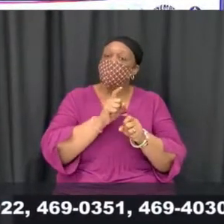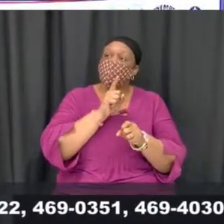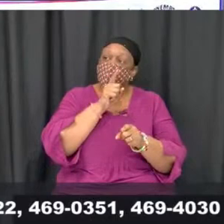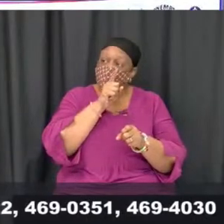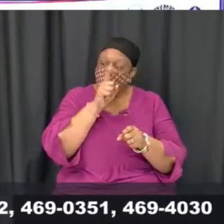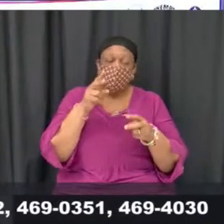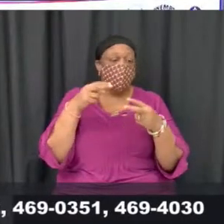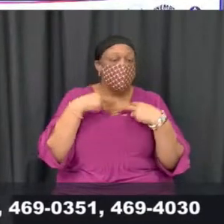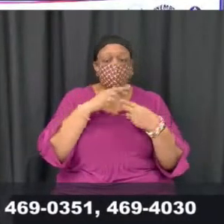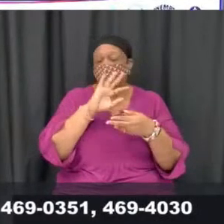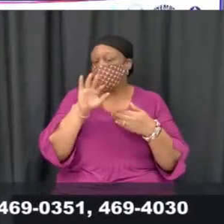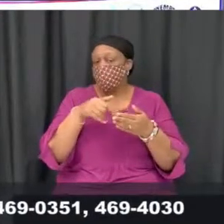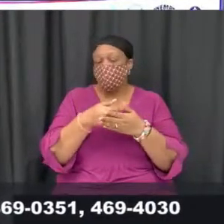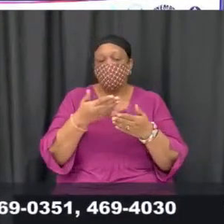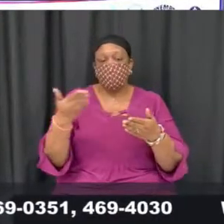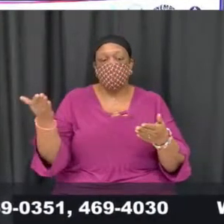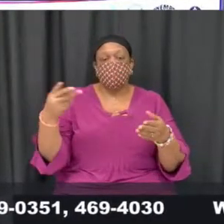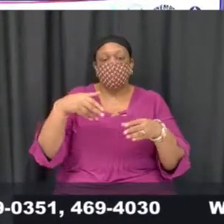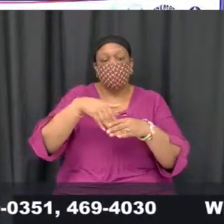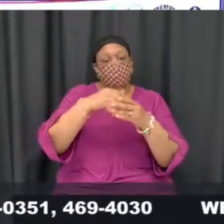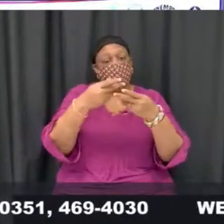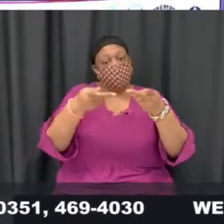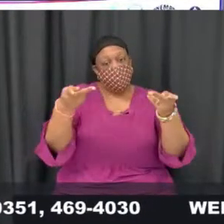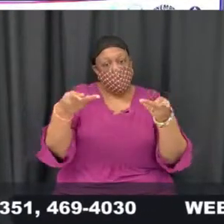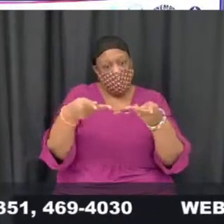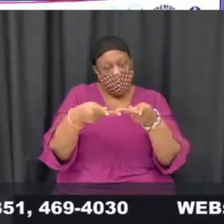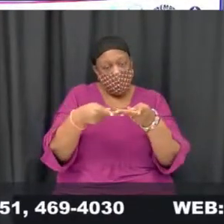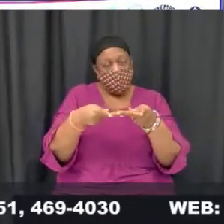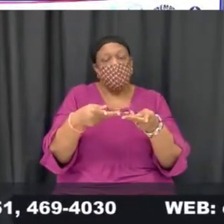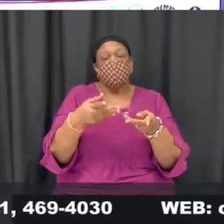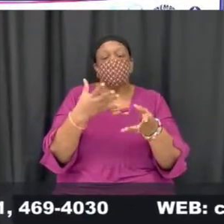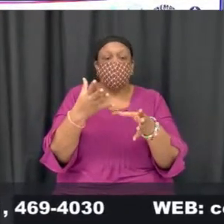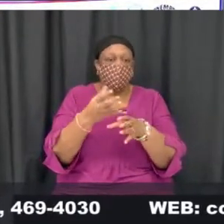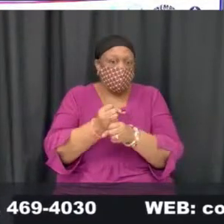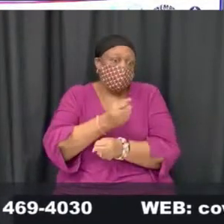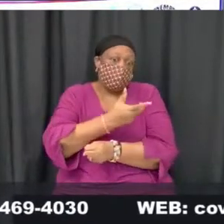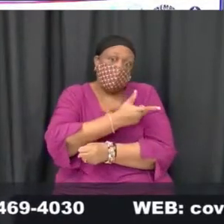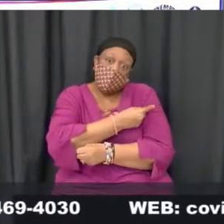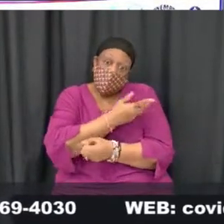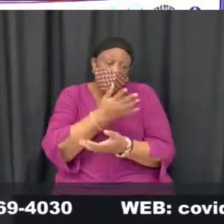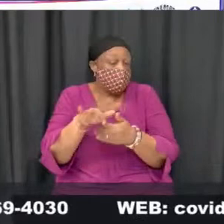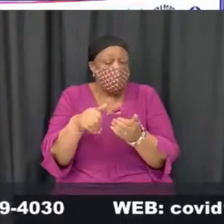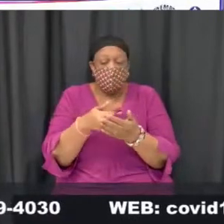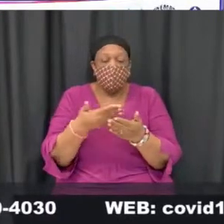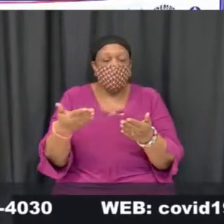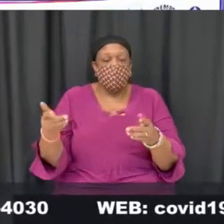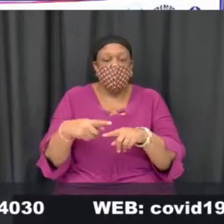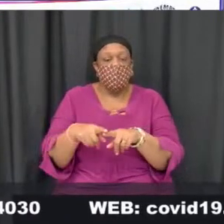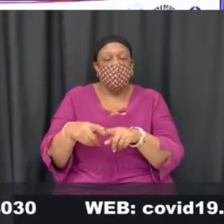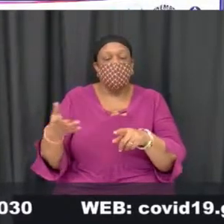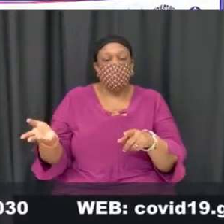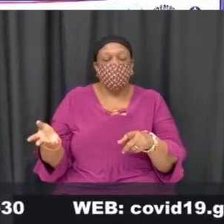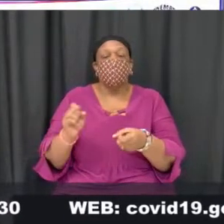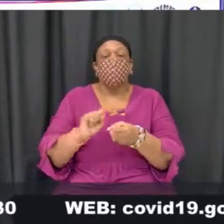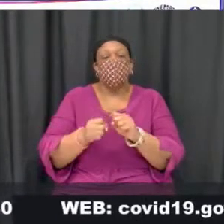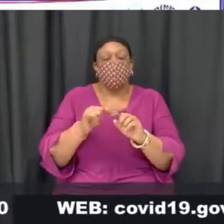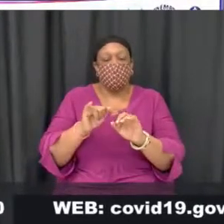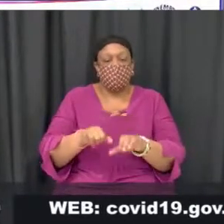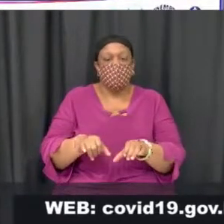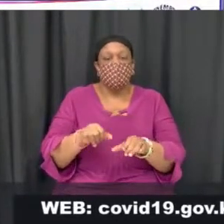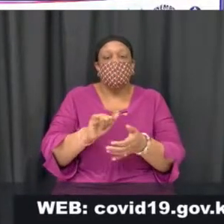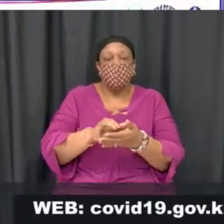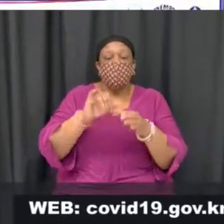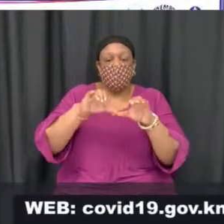vaccinated, go and get vaccinated, and hopefully you can benefit from the arrival of the